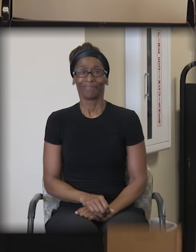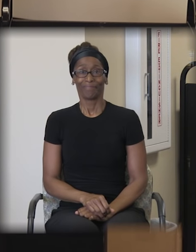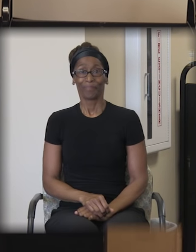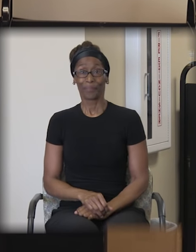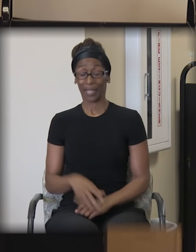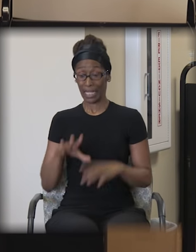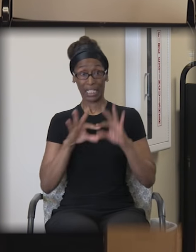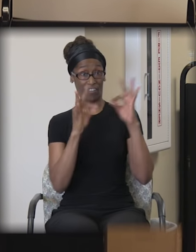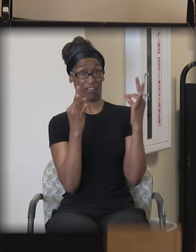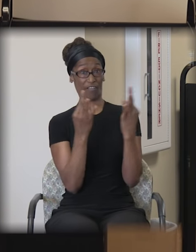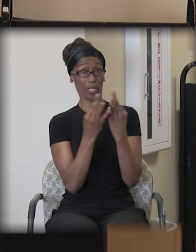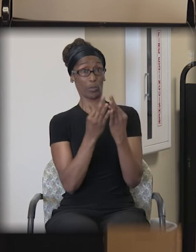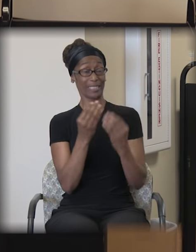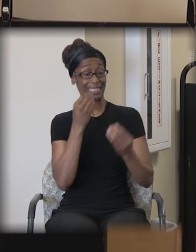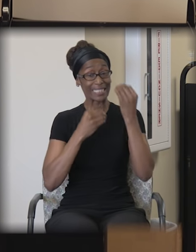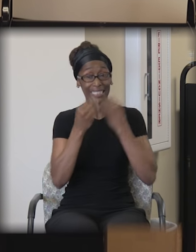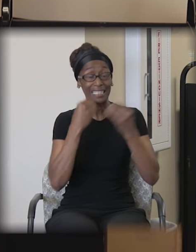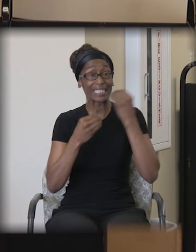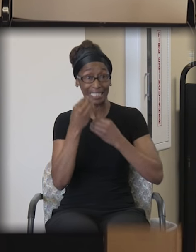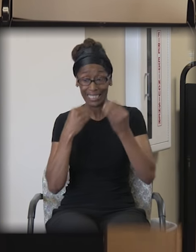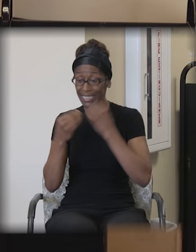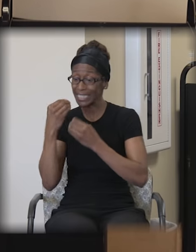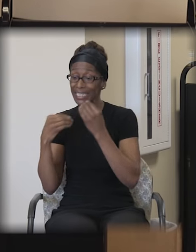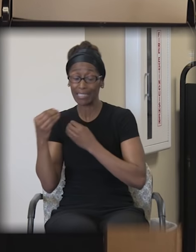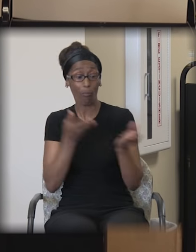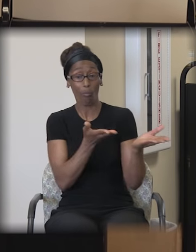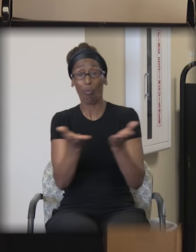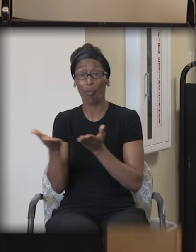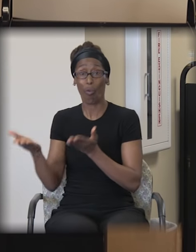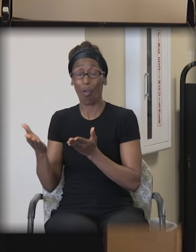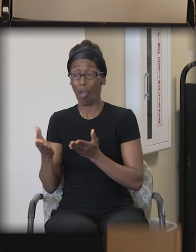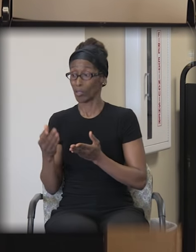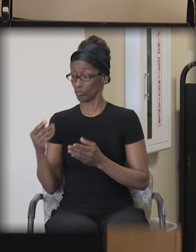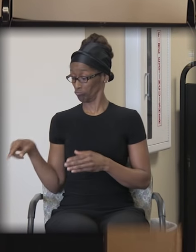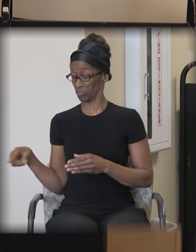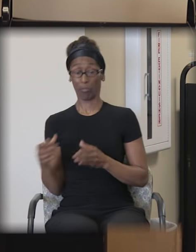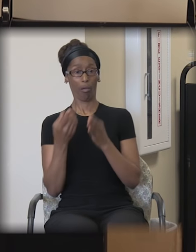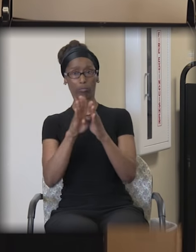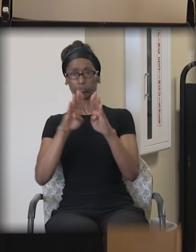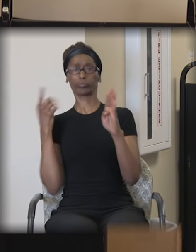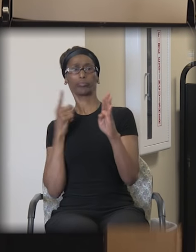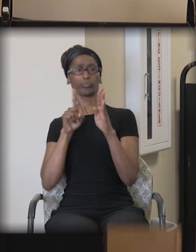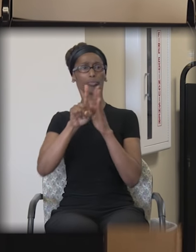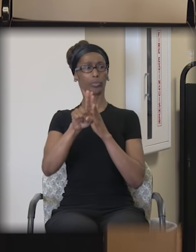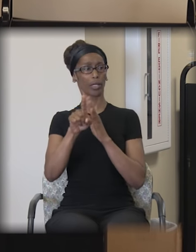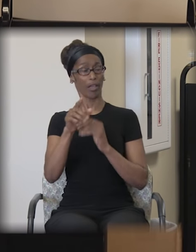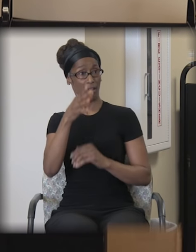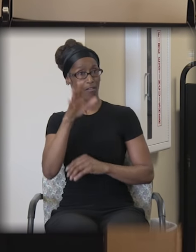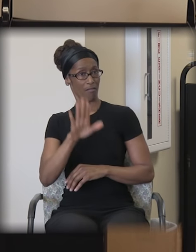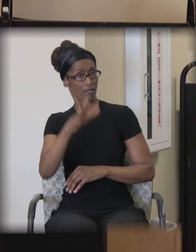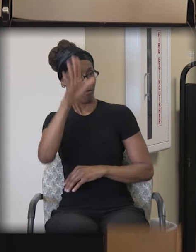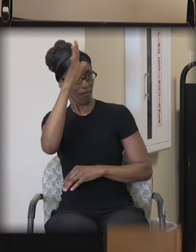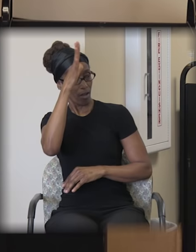His family was passing the mashed potatoes around the table when William pushed open the door. He read his father's lips